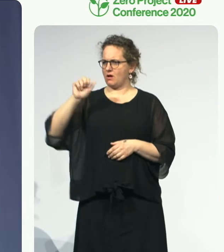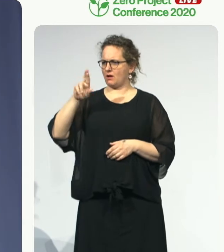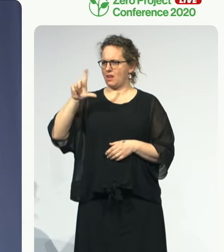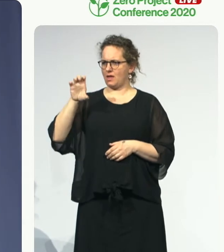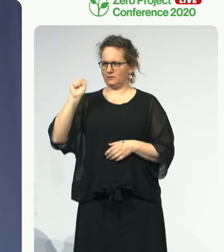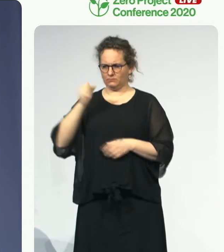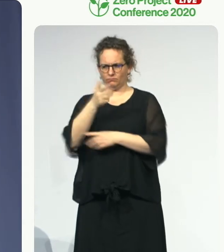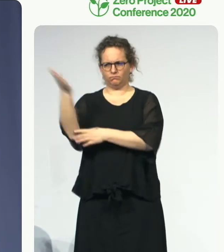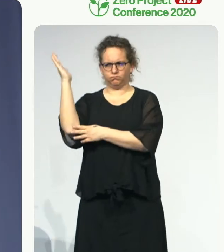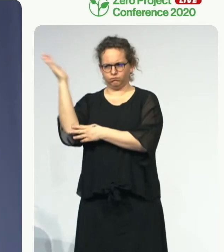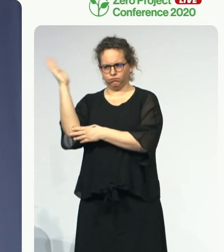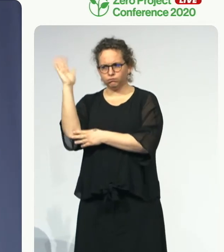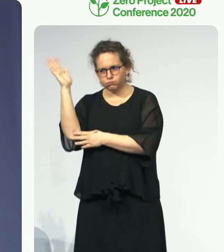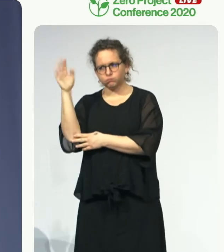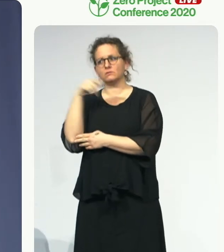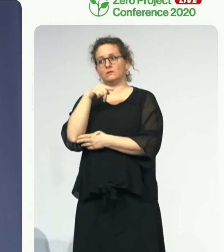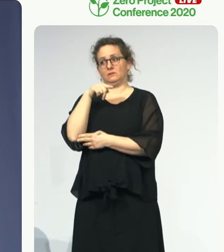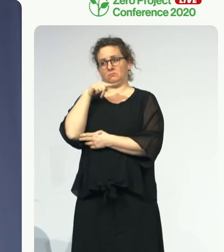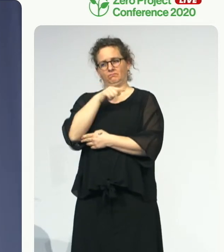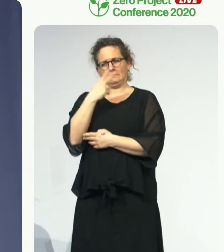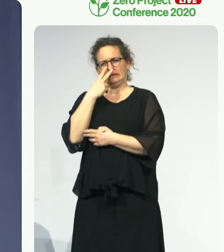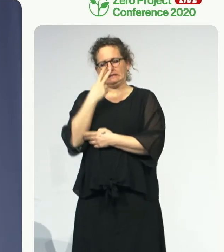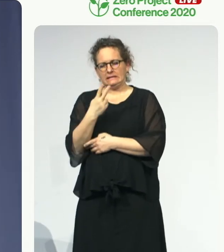the developing countries are places of